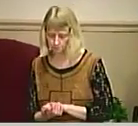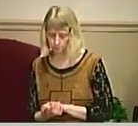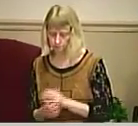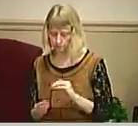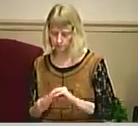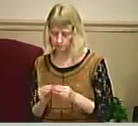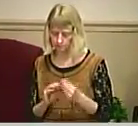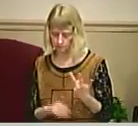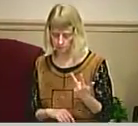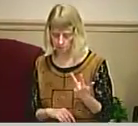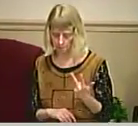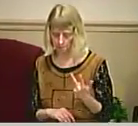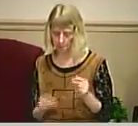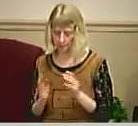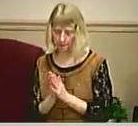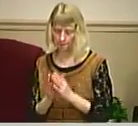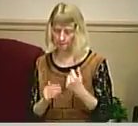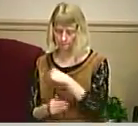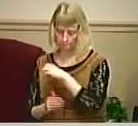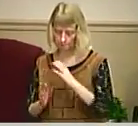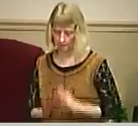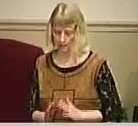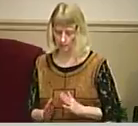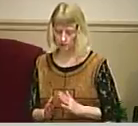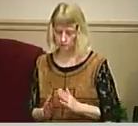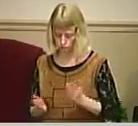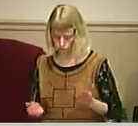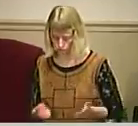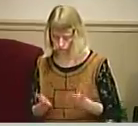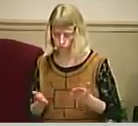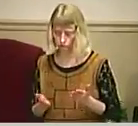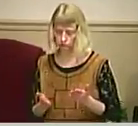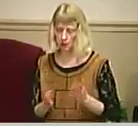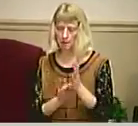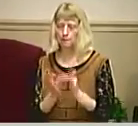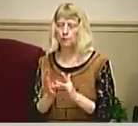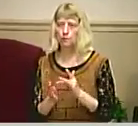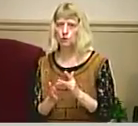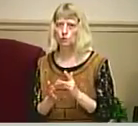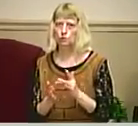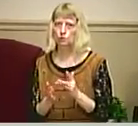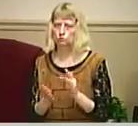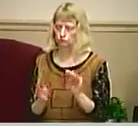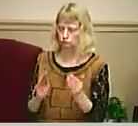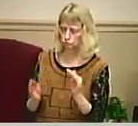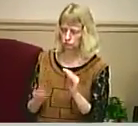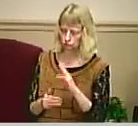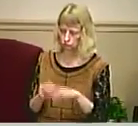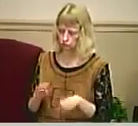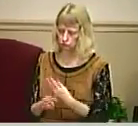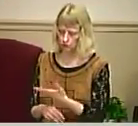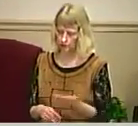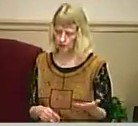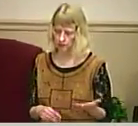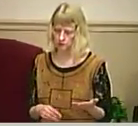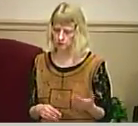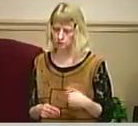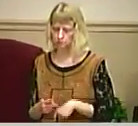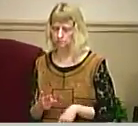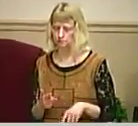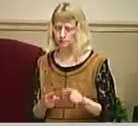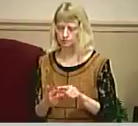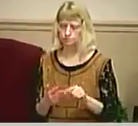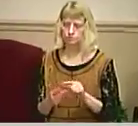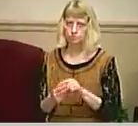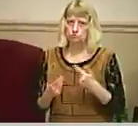Number three, let's pray for Christians to promote and support biblical worldview in all three of God's institutions.